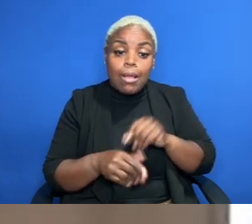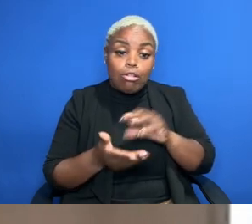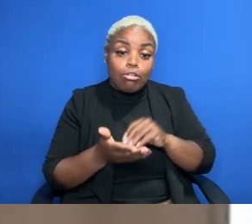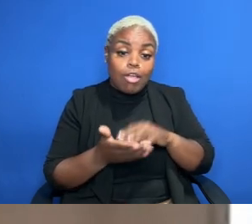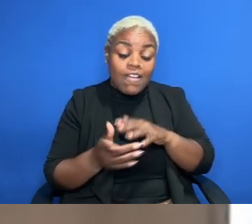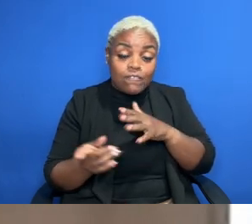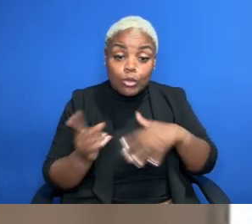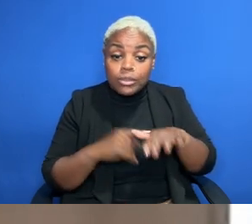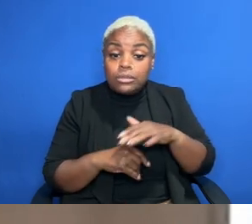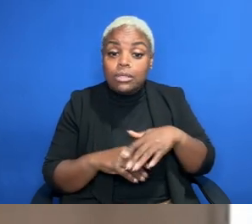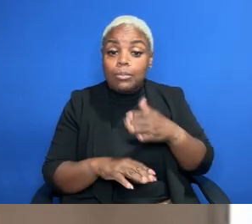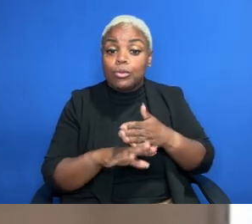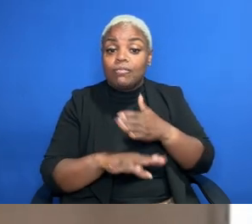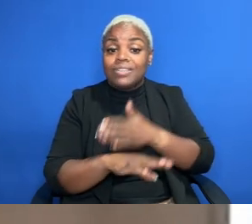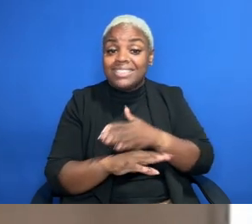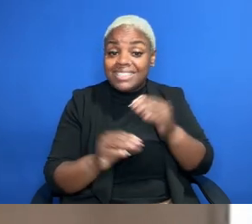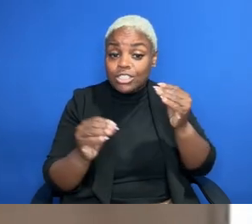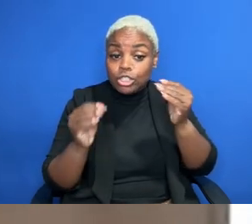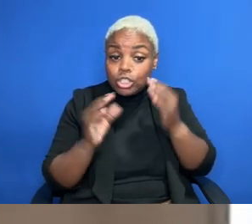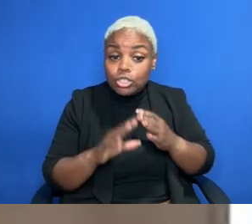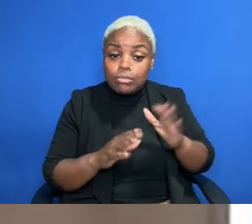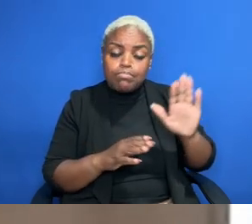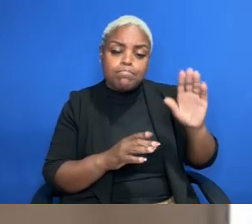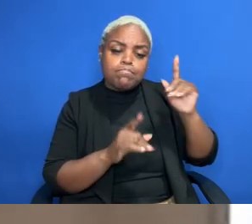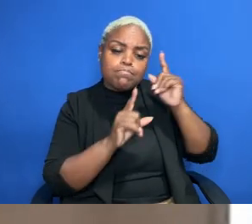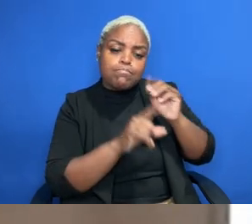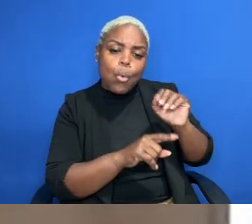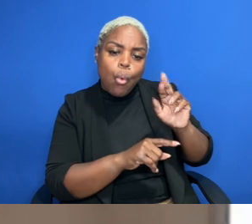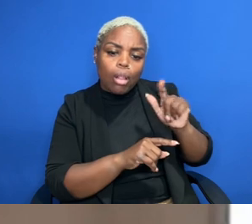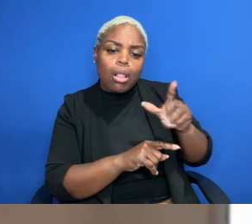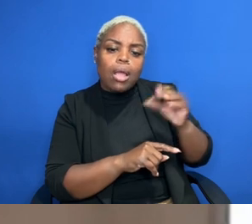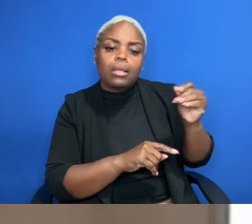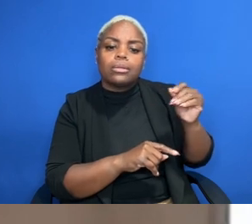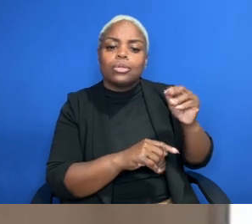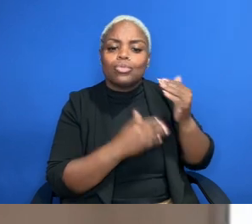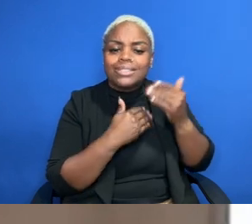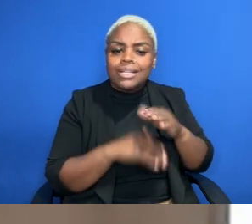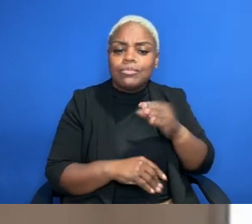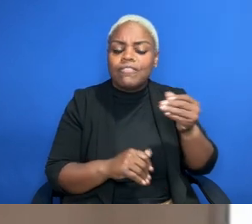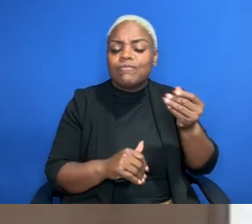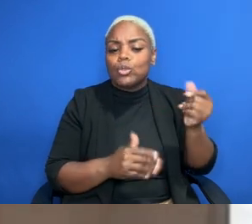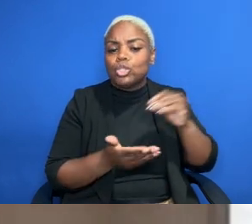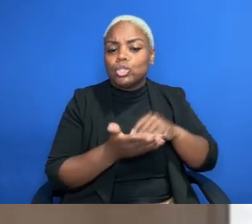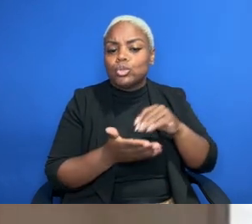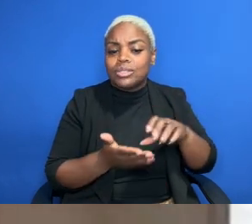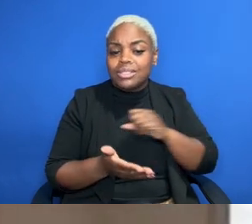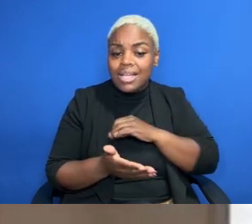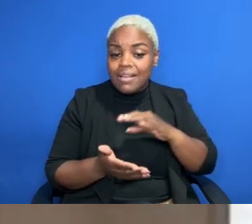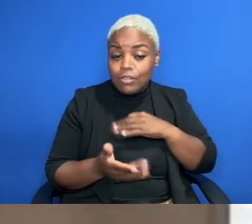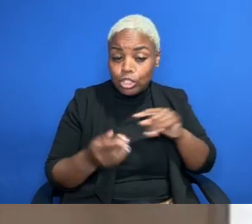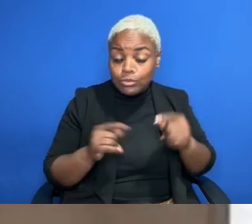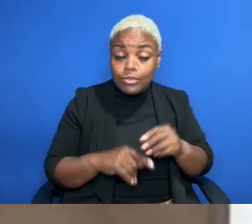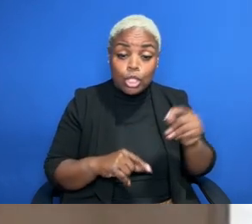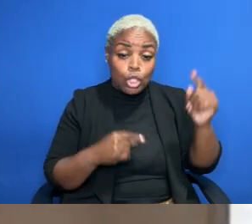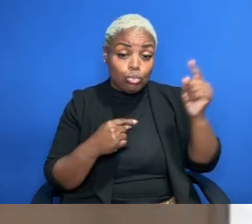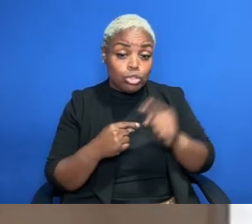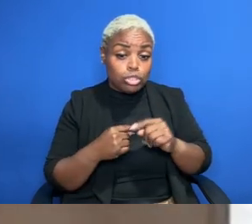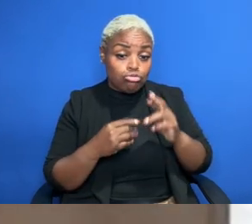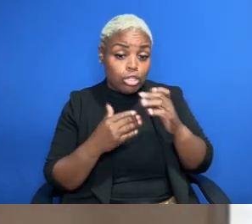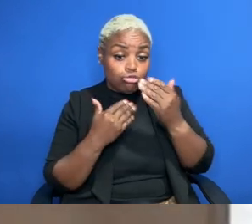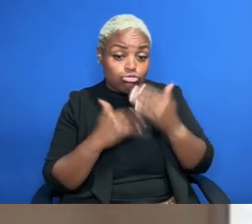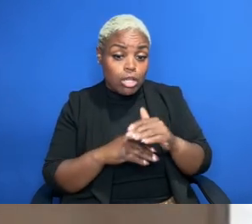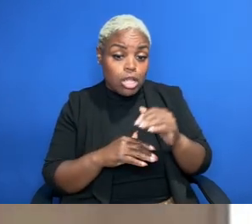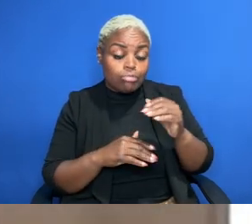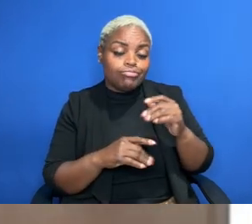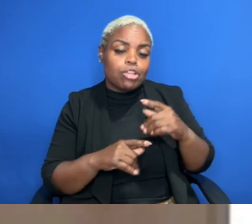increasing time in learning environments, improving teacher morale and retention, fewer student and staff injuries, and